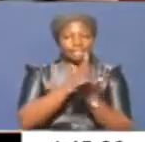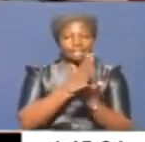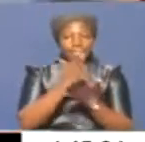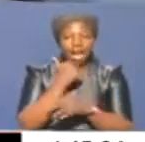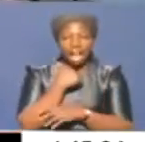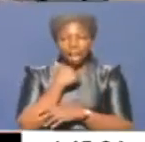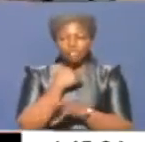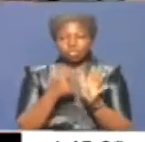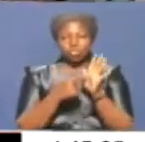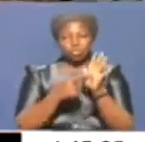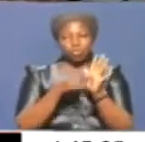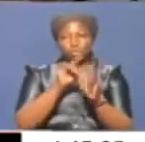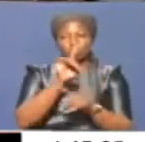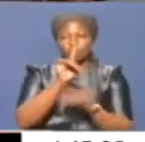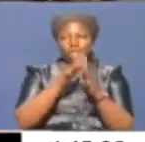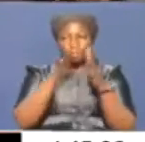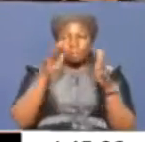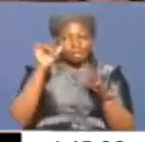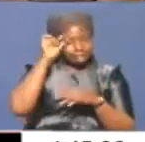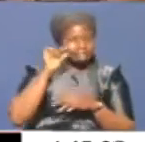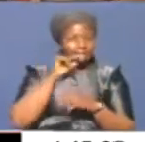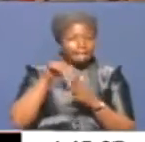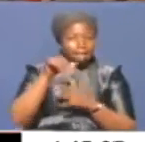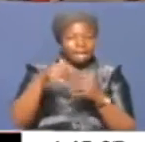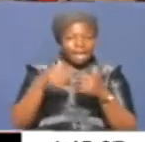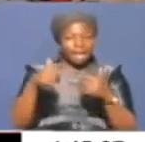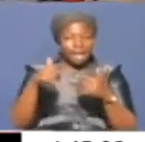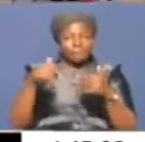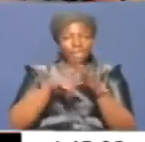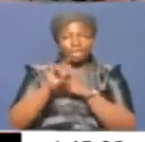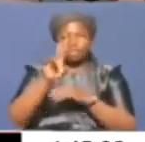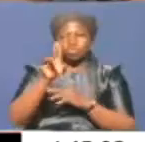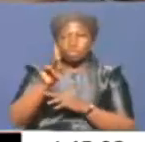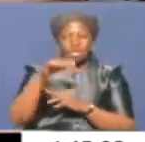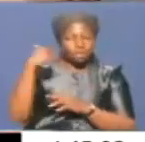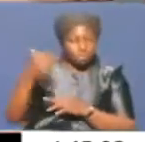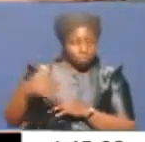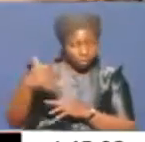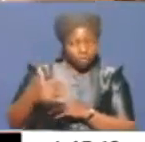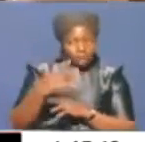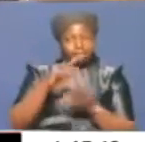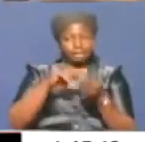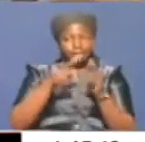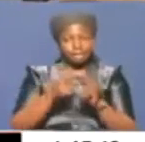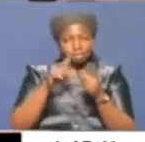typically shown one of the largest gender pay gaps in Britain, often attributed to a lack of women in